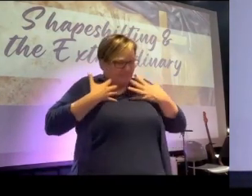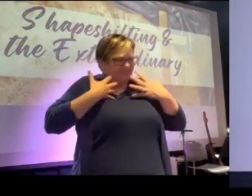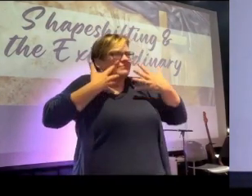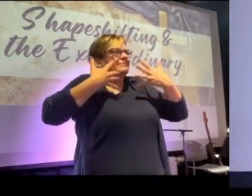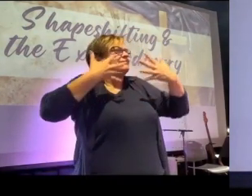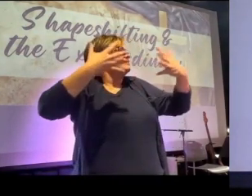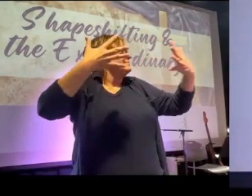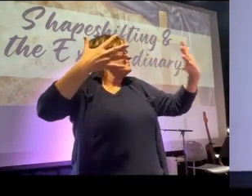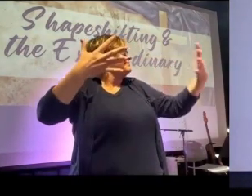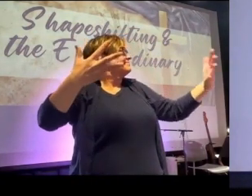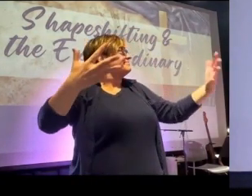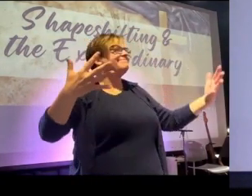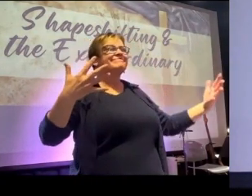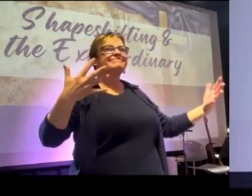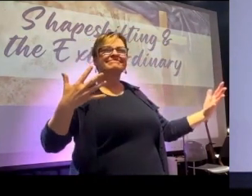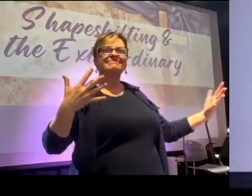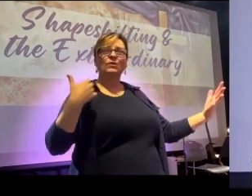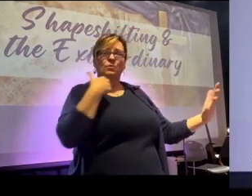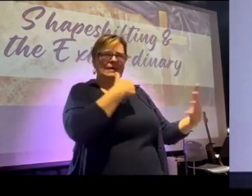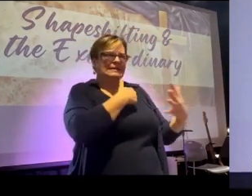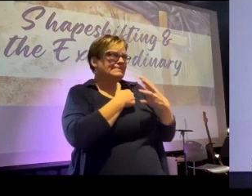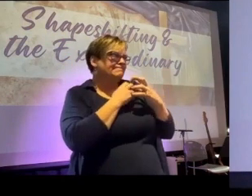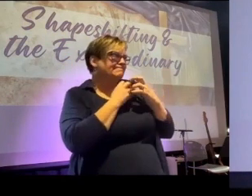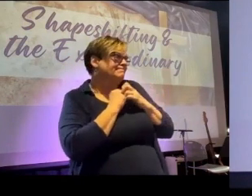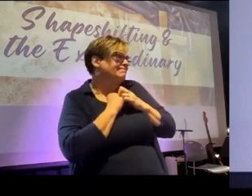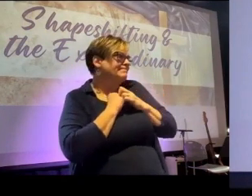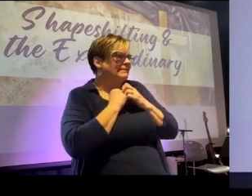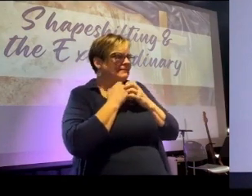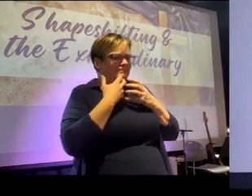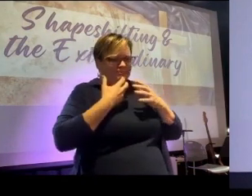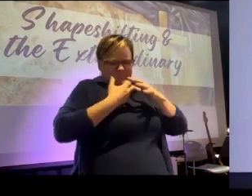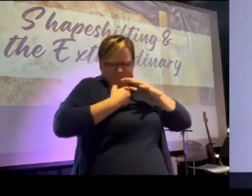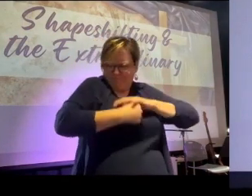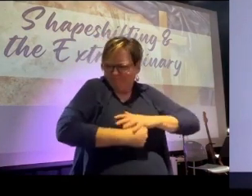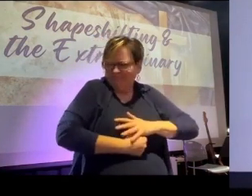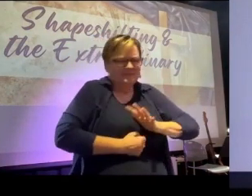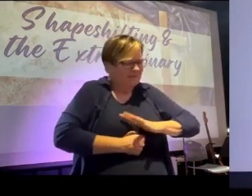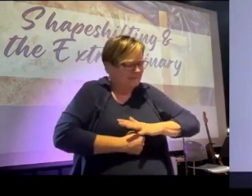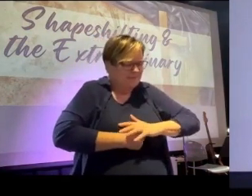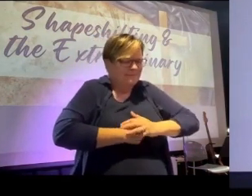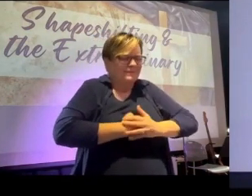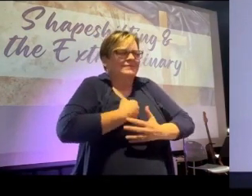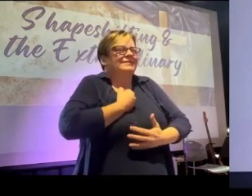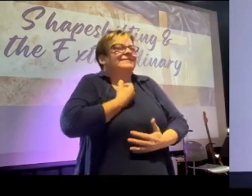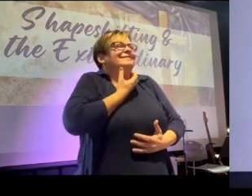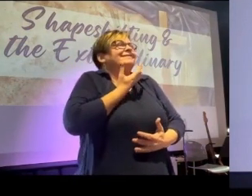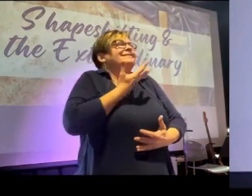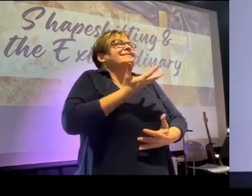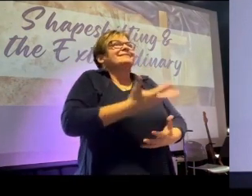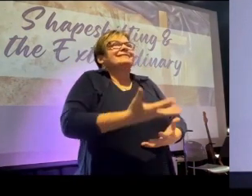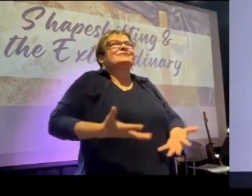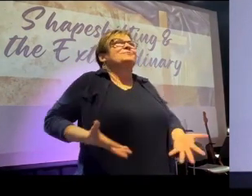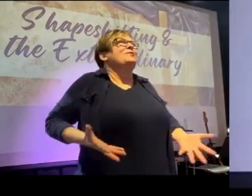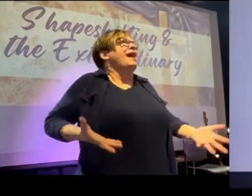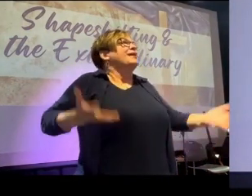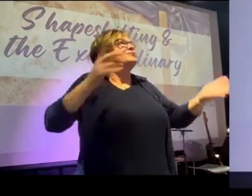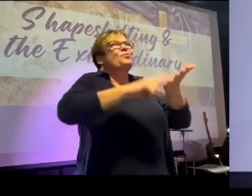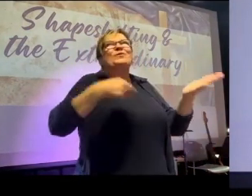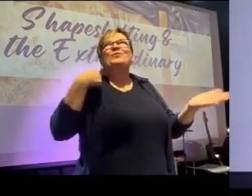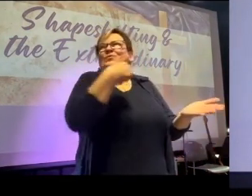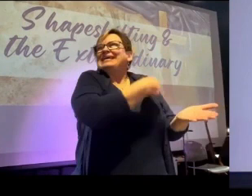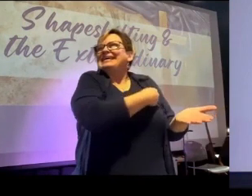into that which we have called to be, we have been called to be. Into transfiguration, we